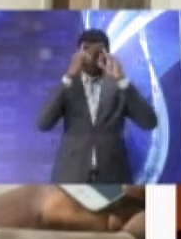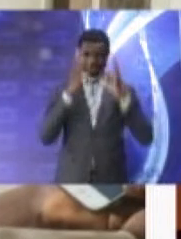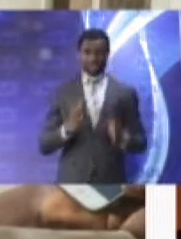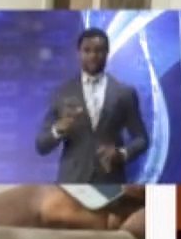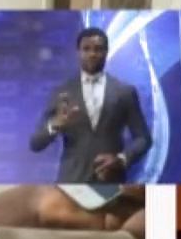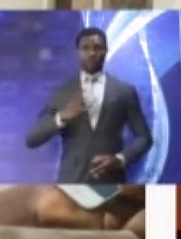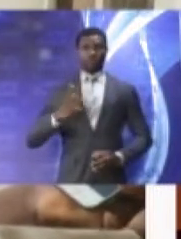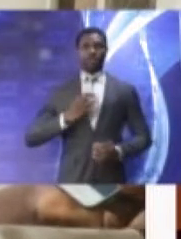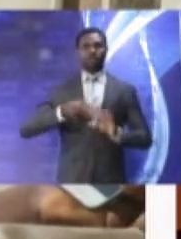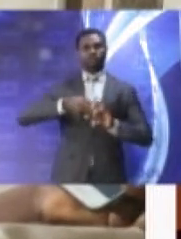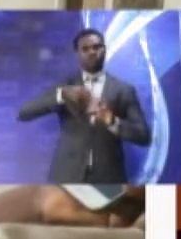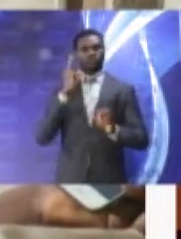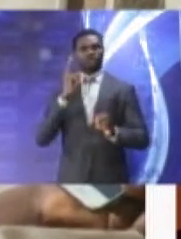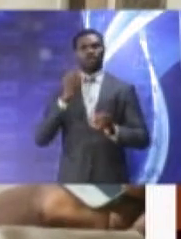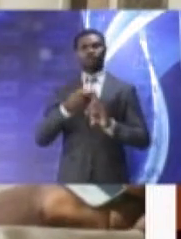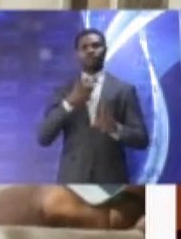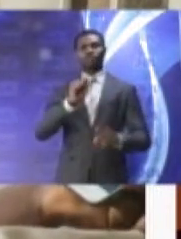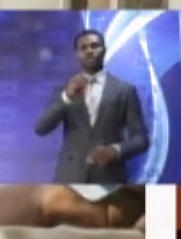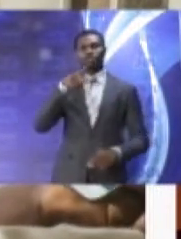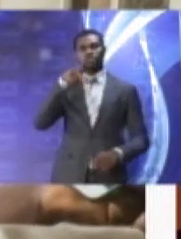membership of the All Progressive Congress.